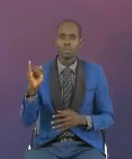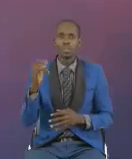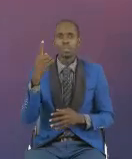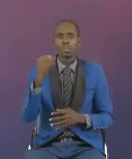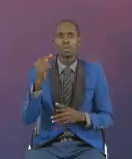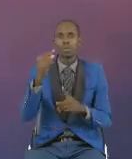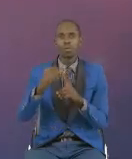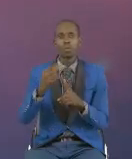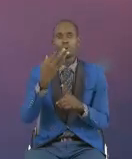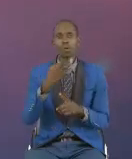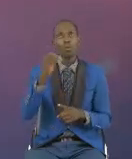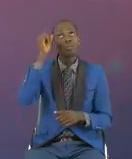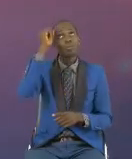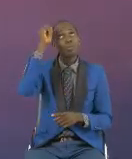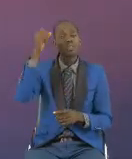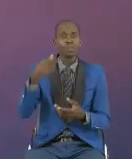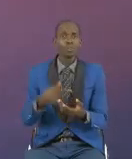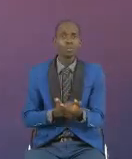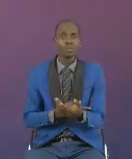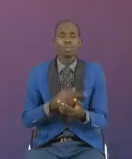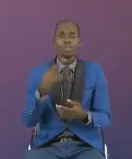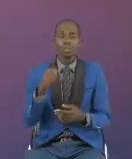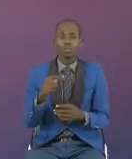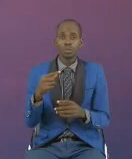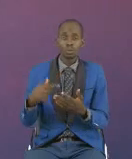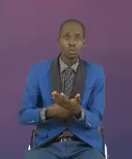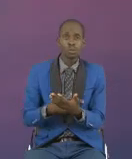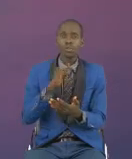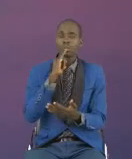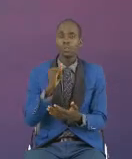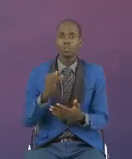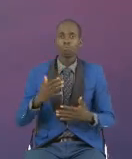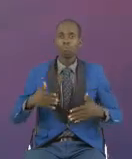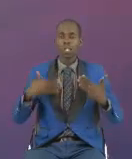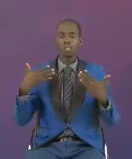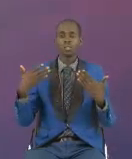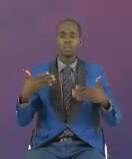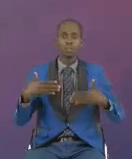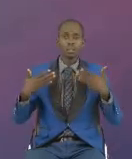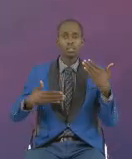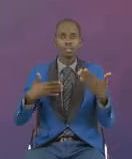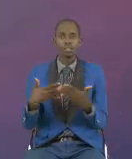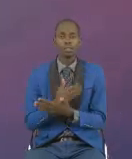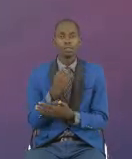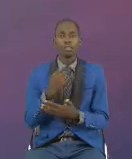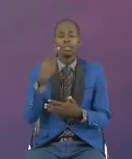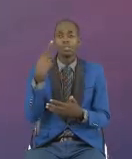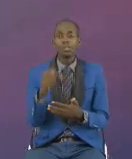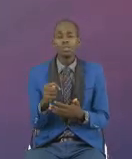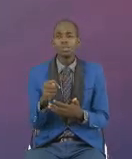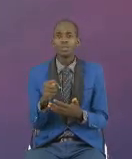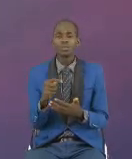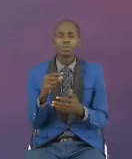of his gospel. The gospel is glad news. The gospel is that Jesus died, he was buried,